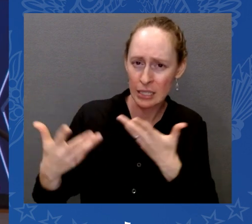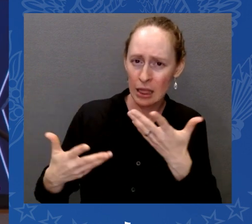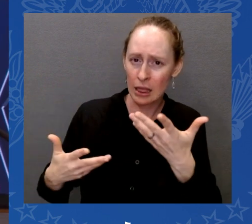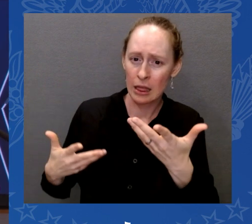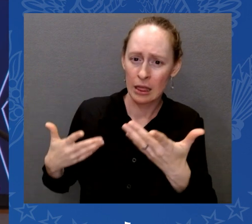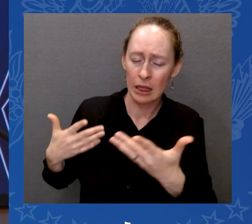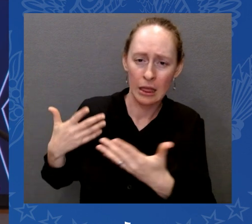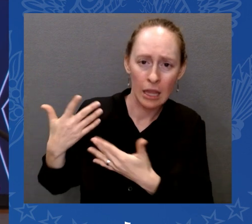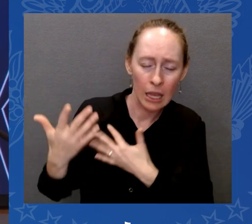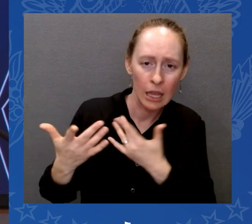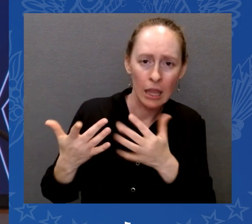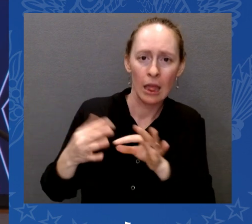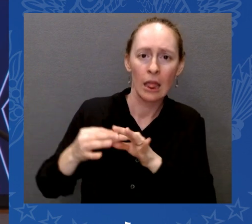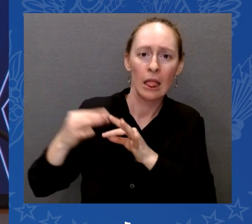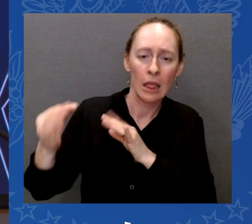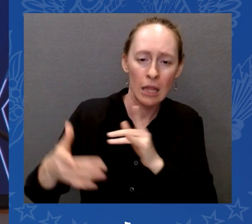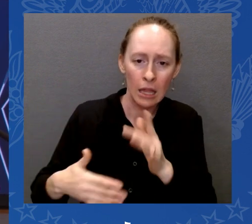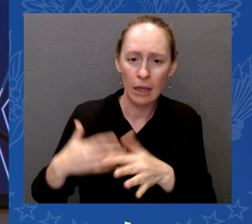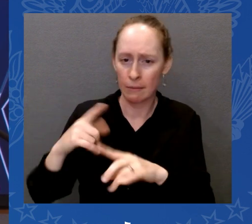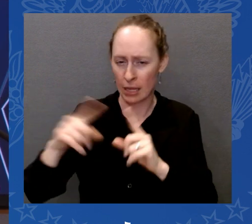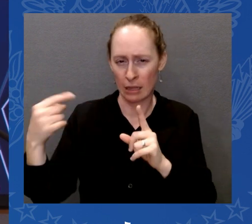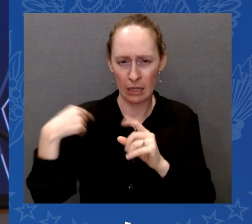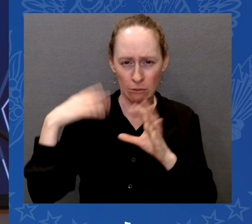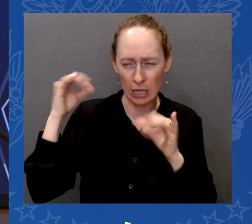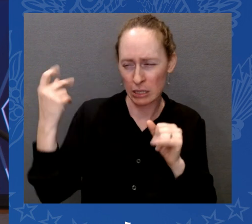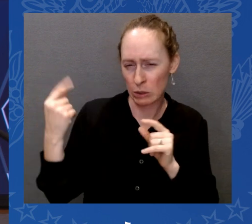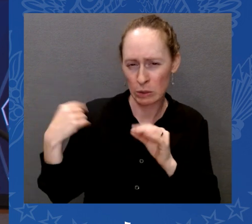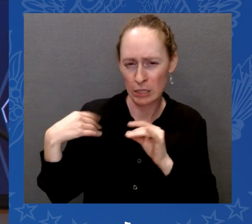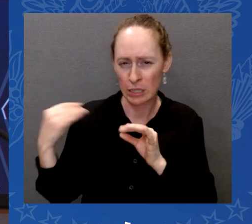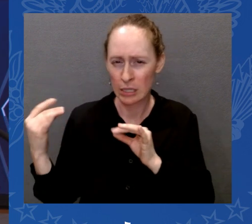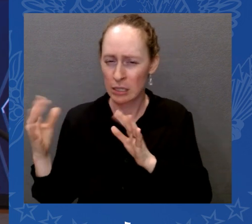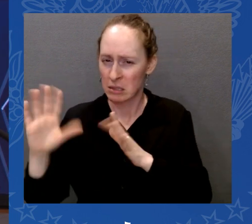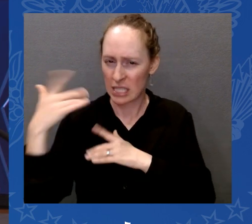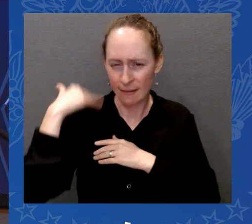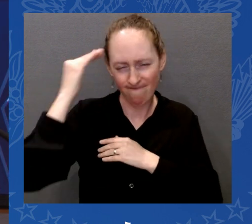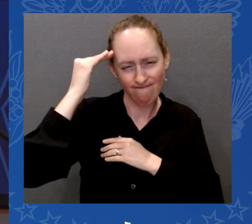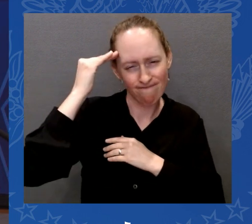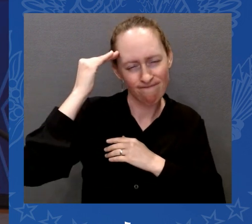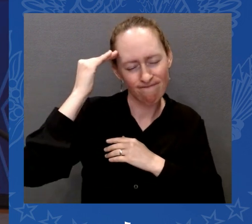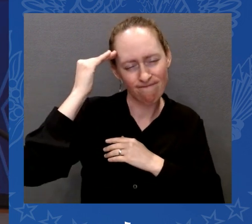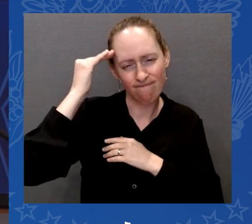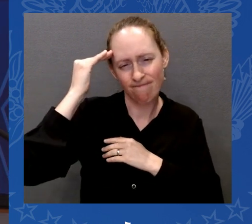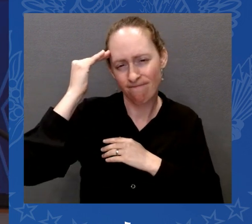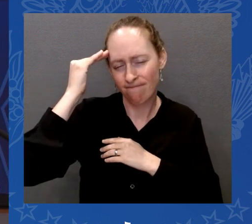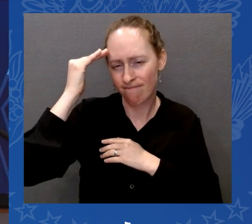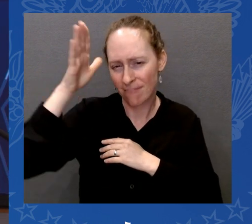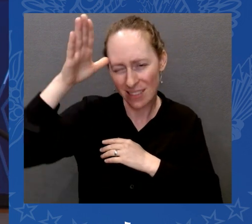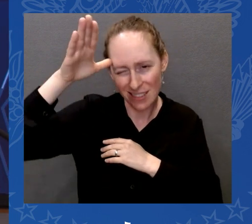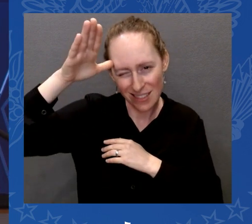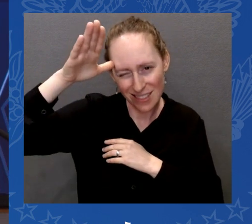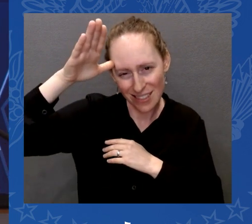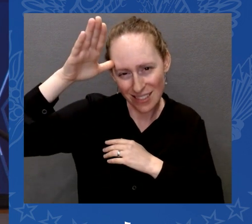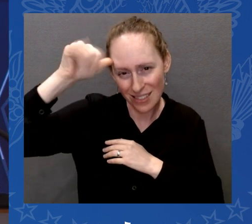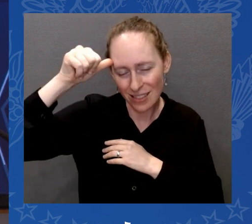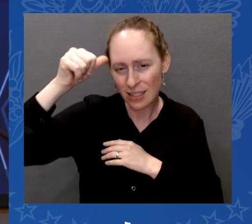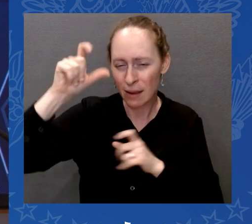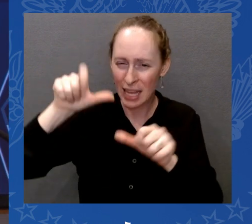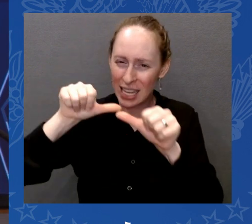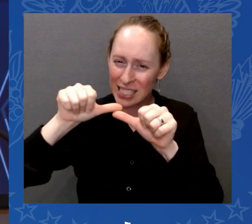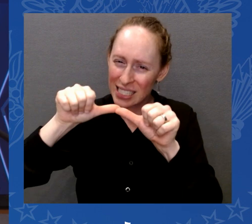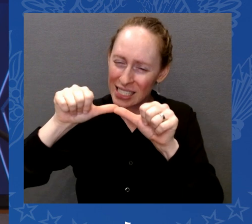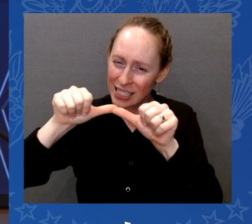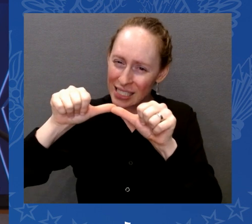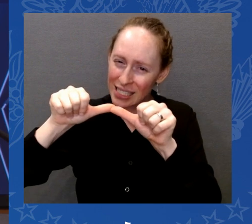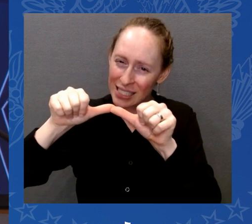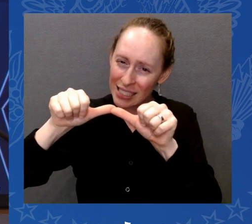fail. And we fought so hard because President Biden and I knew what succeeding would mean to places